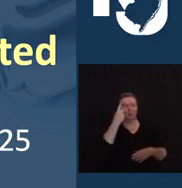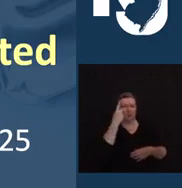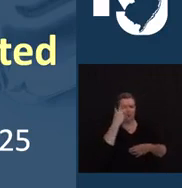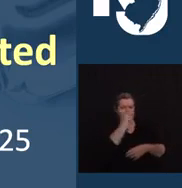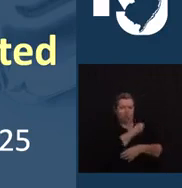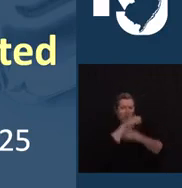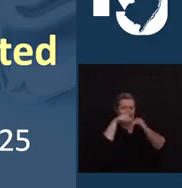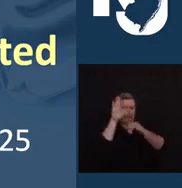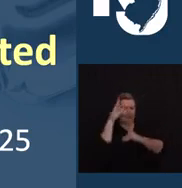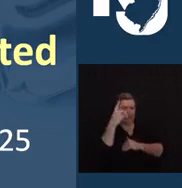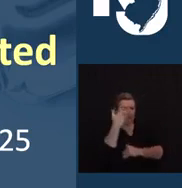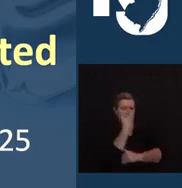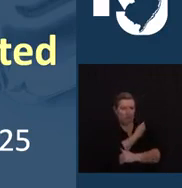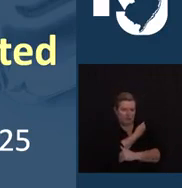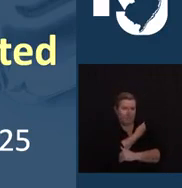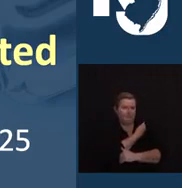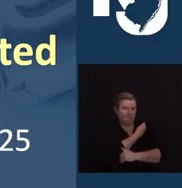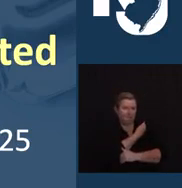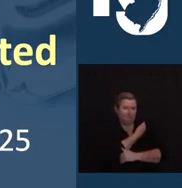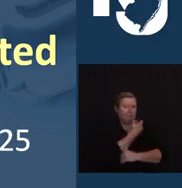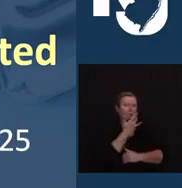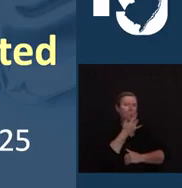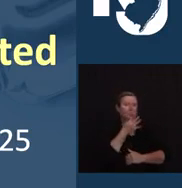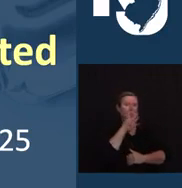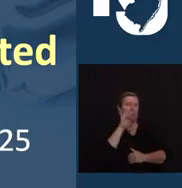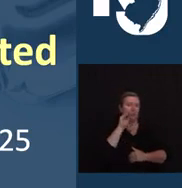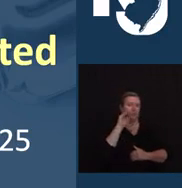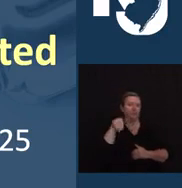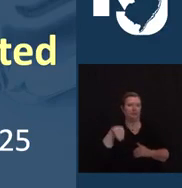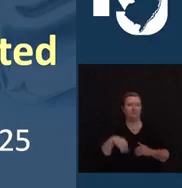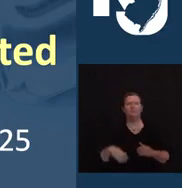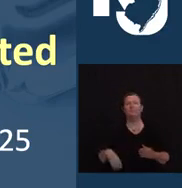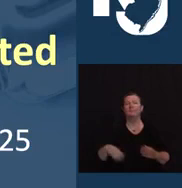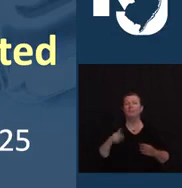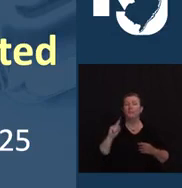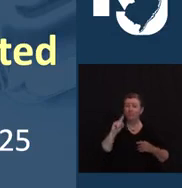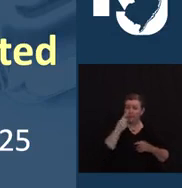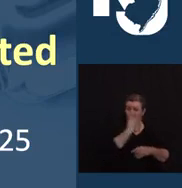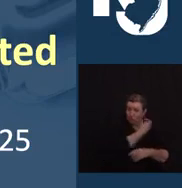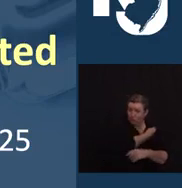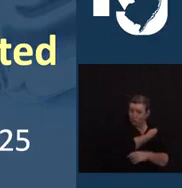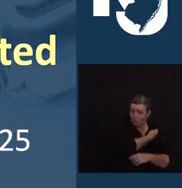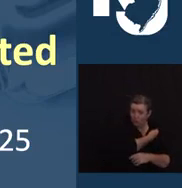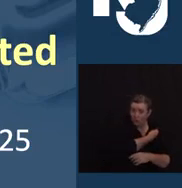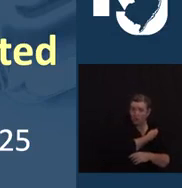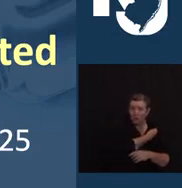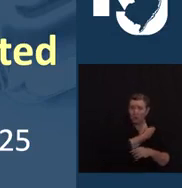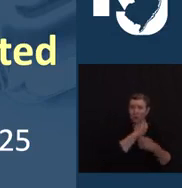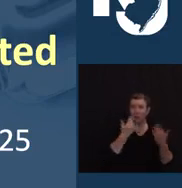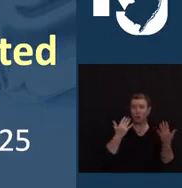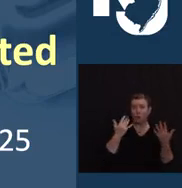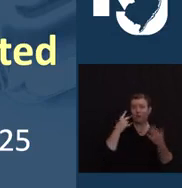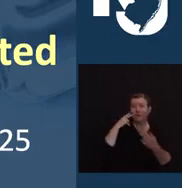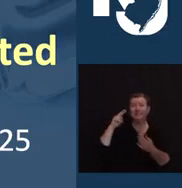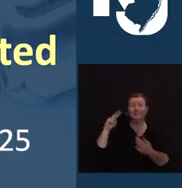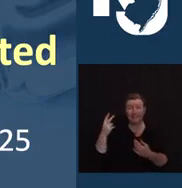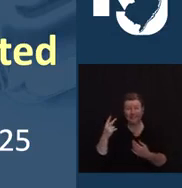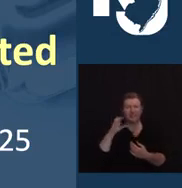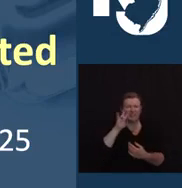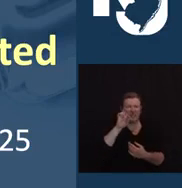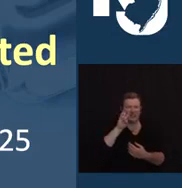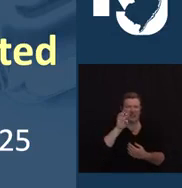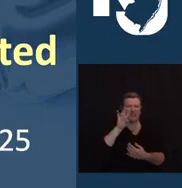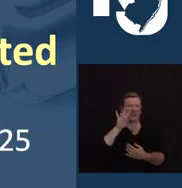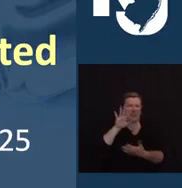675,000 who have received a first dose of either Pfizer or Moderna's vaccines and are on schedule to get your second shot in the coming